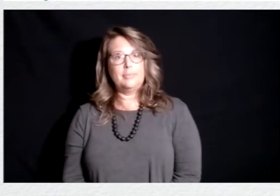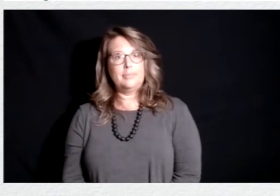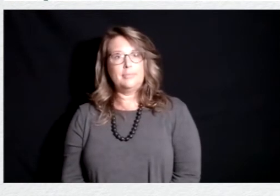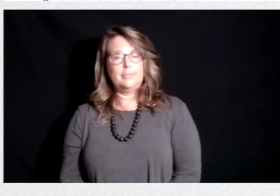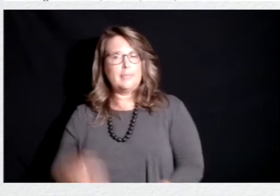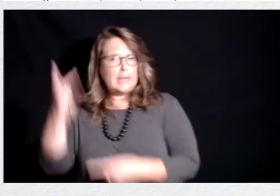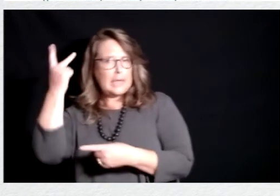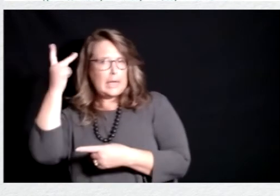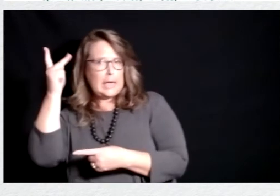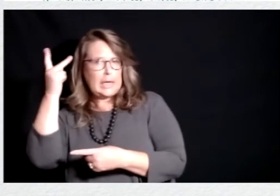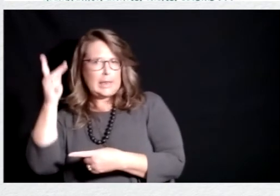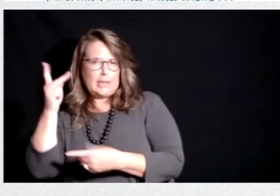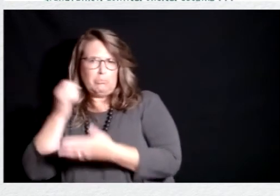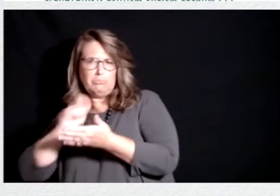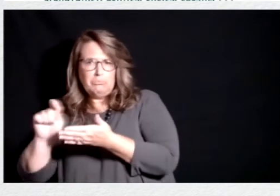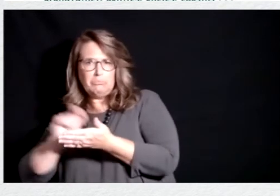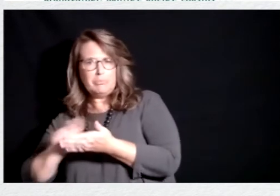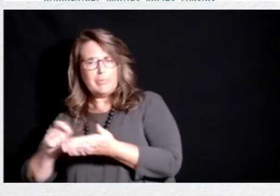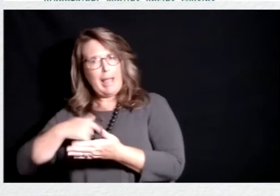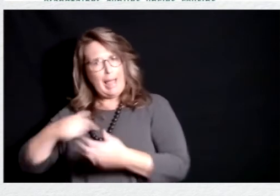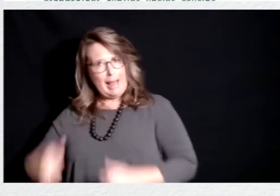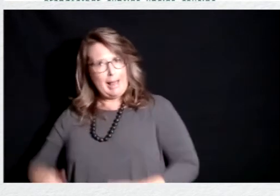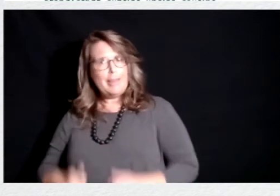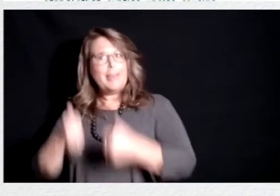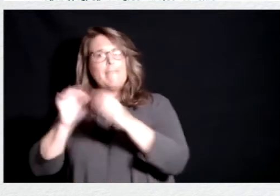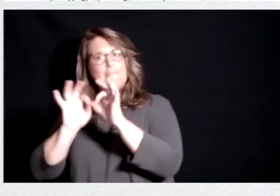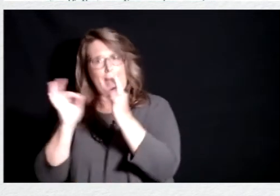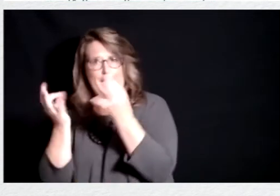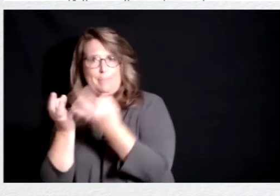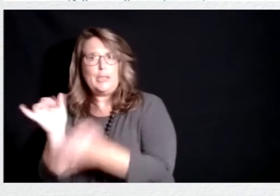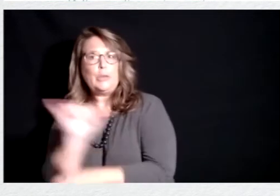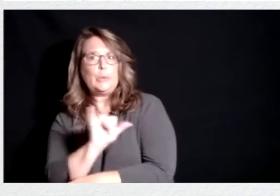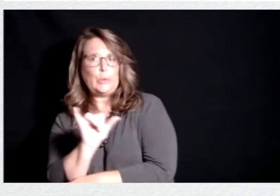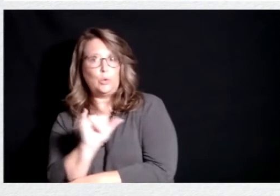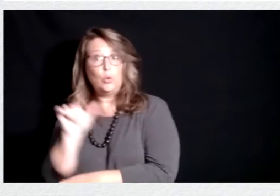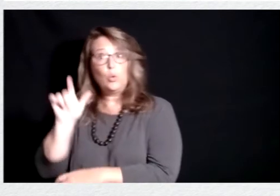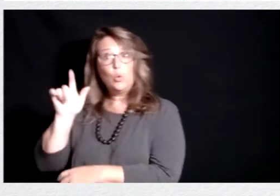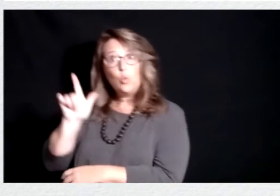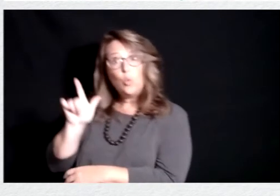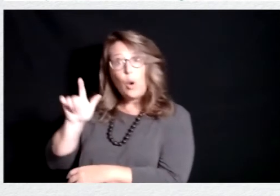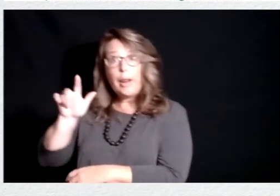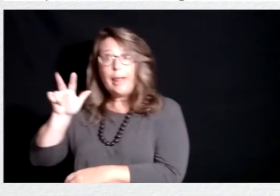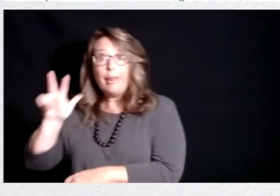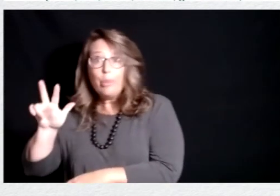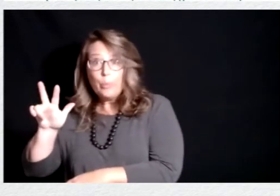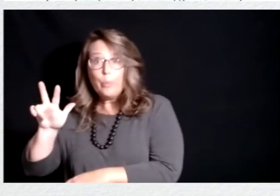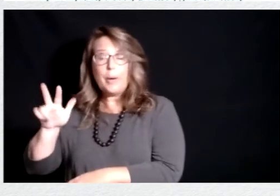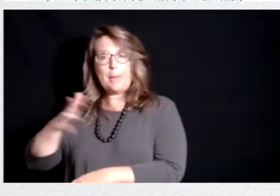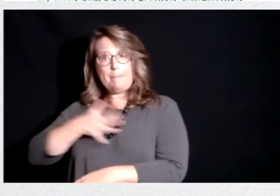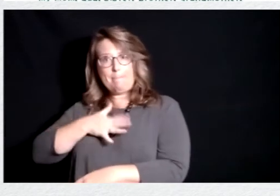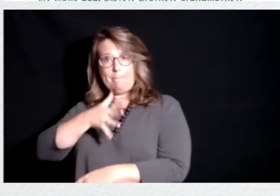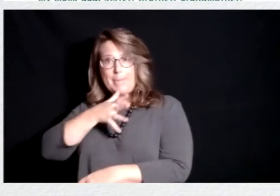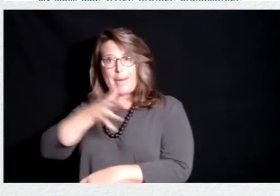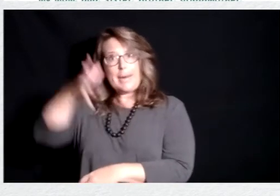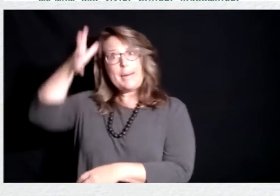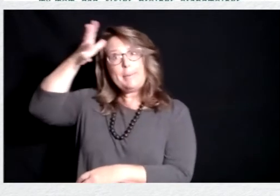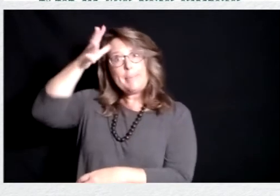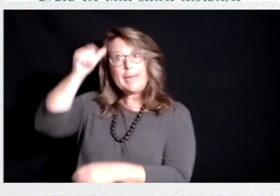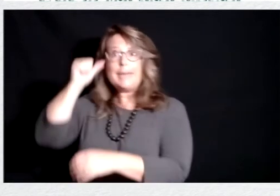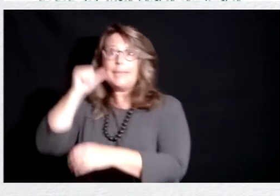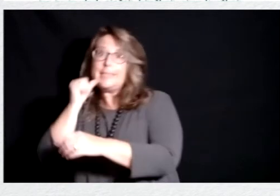I live with my family too. All 23 of us. My mom, dad, sister, brother,